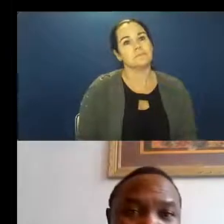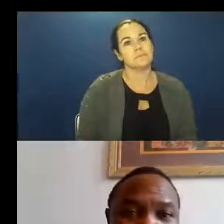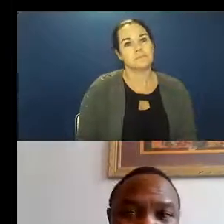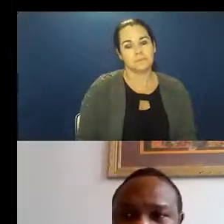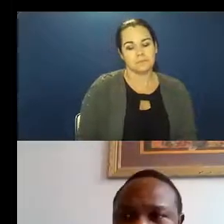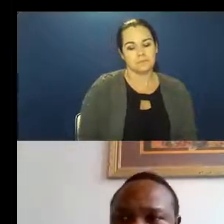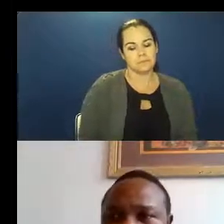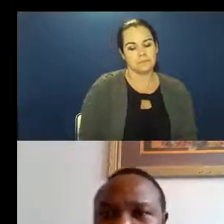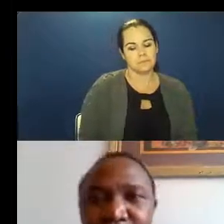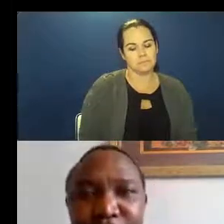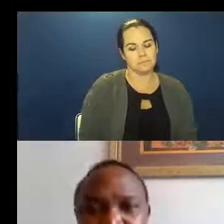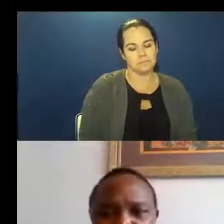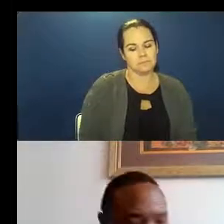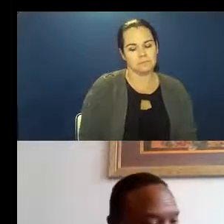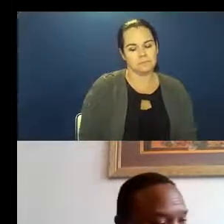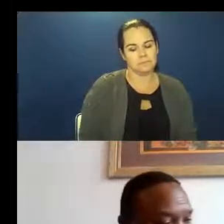So,